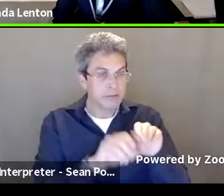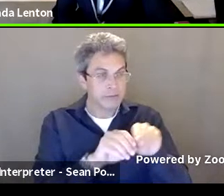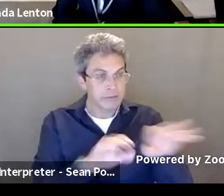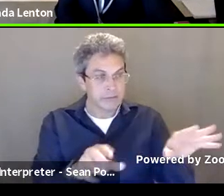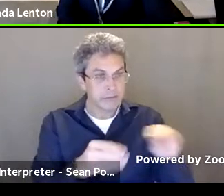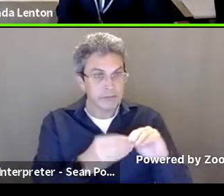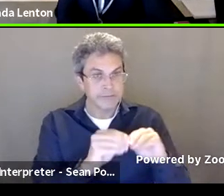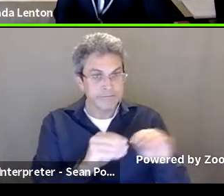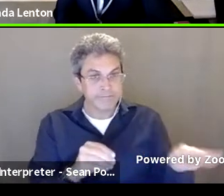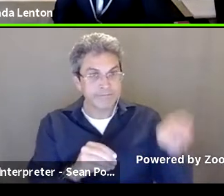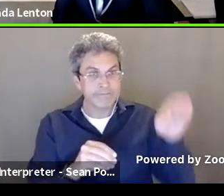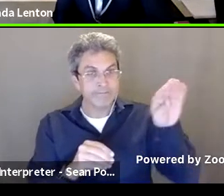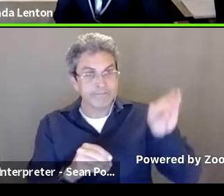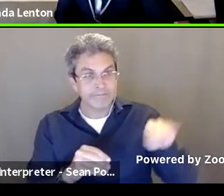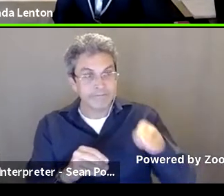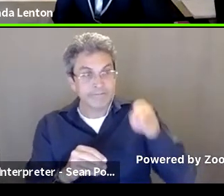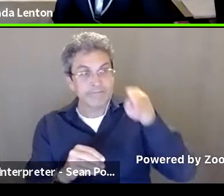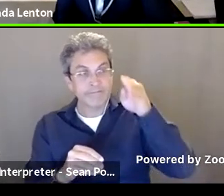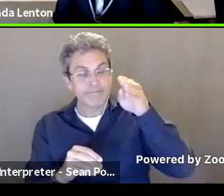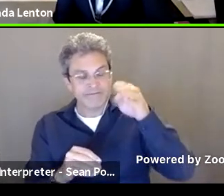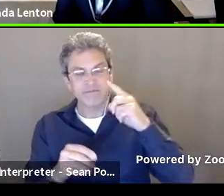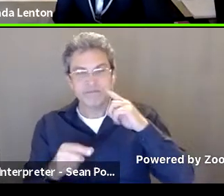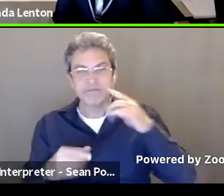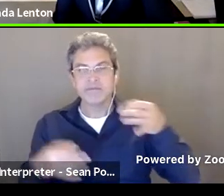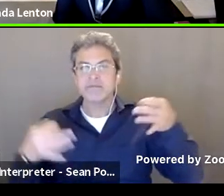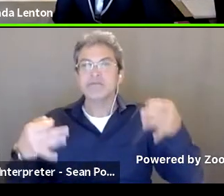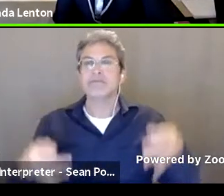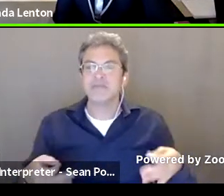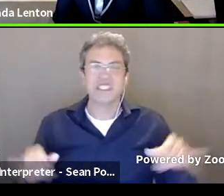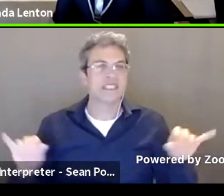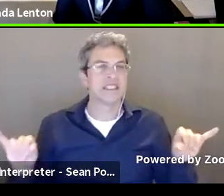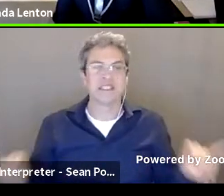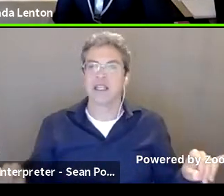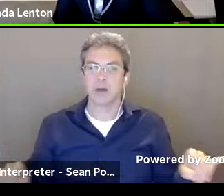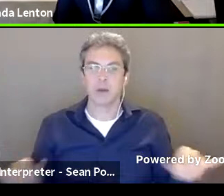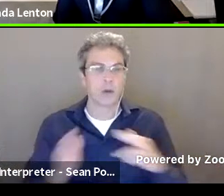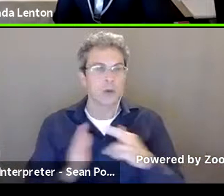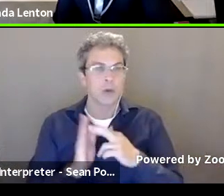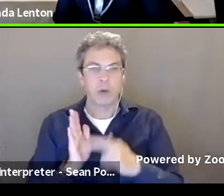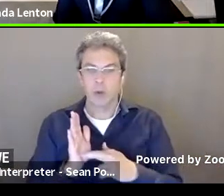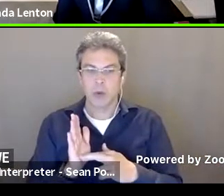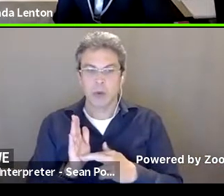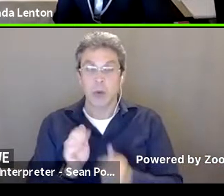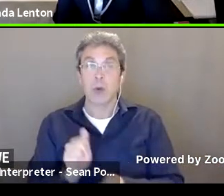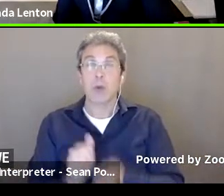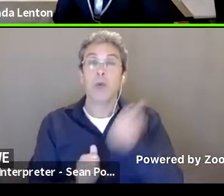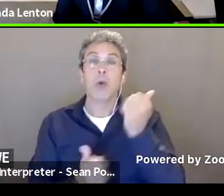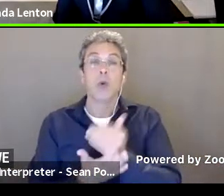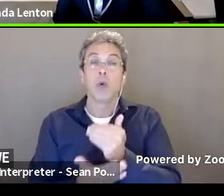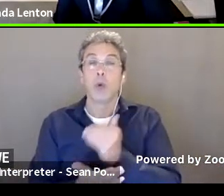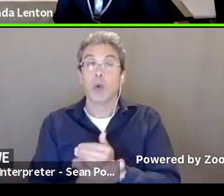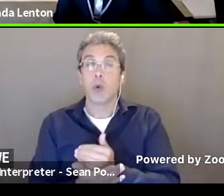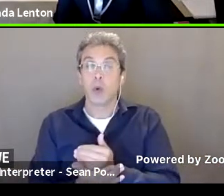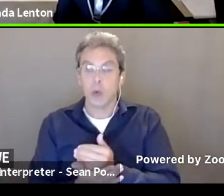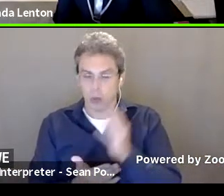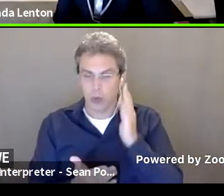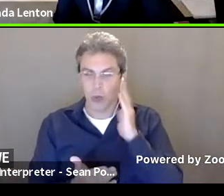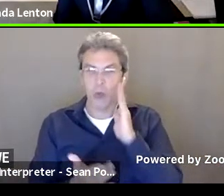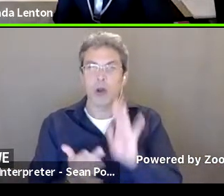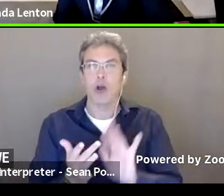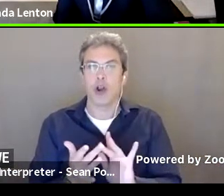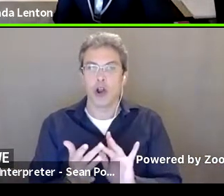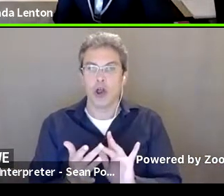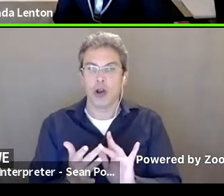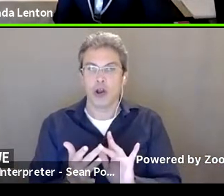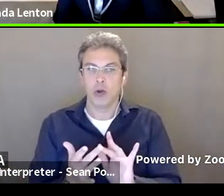the decision that we really should continue with the same format, where the majority of courses will be offered online or